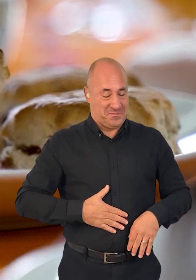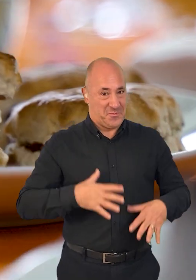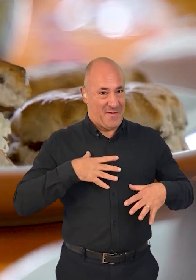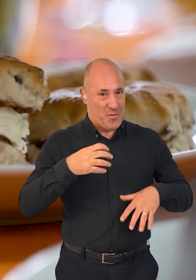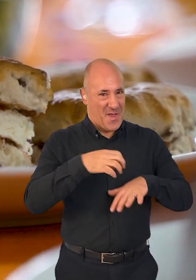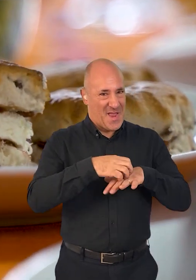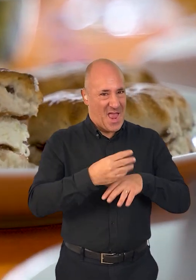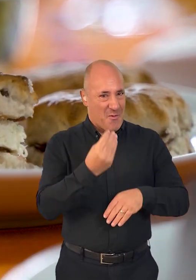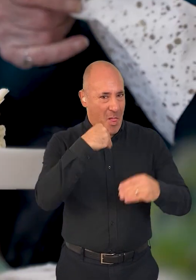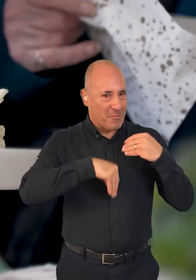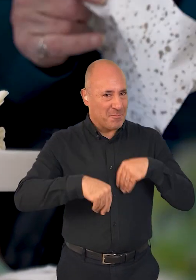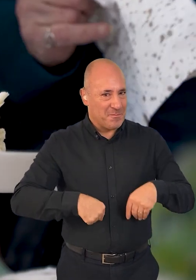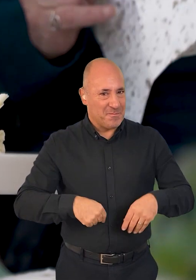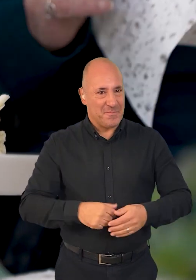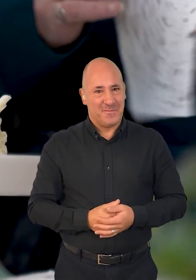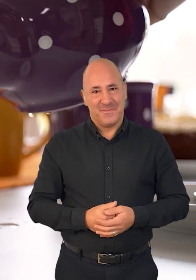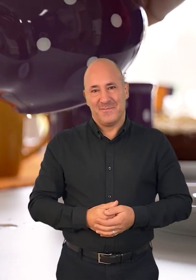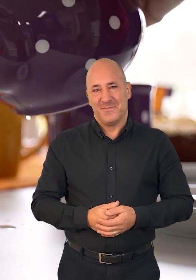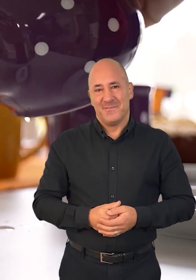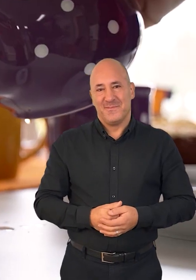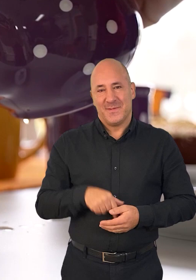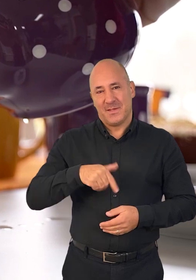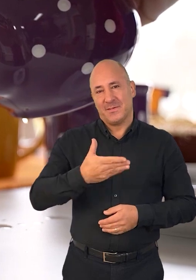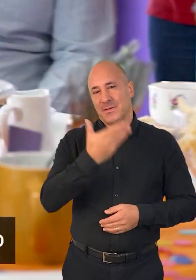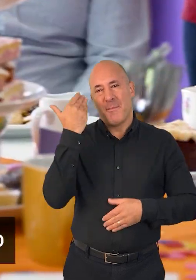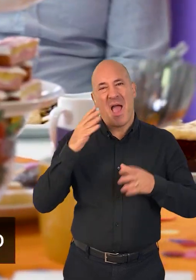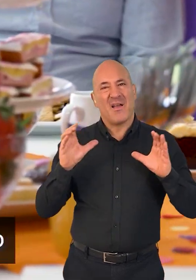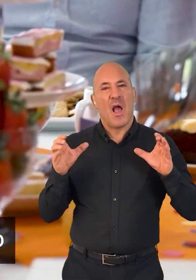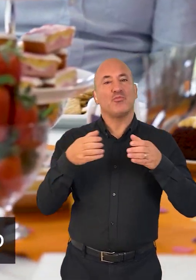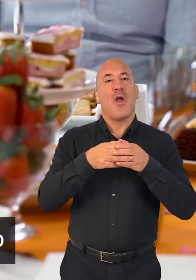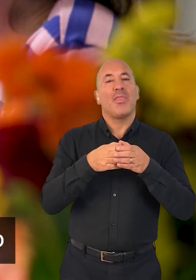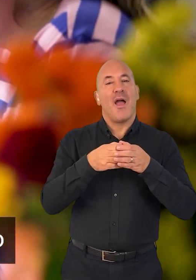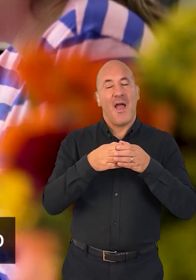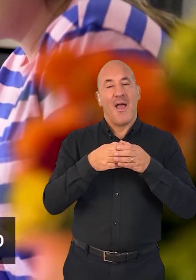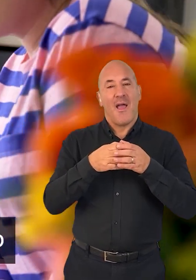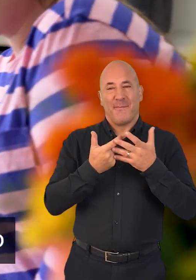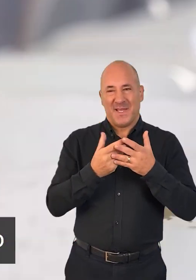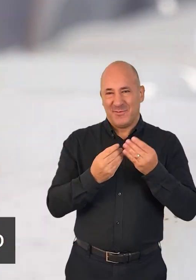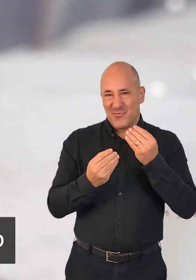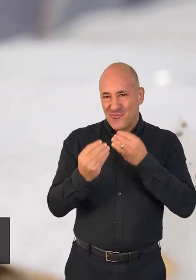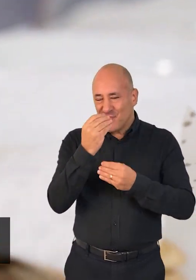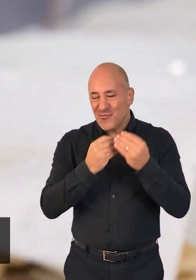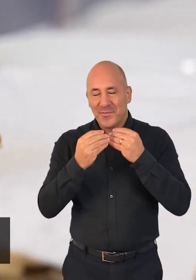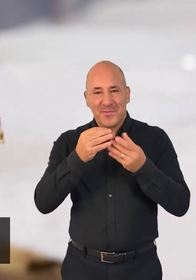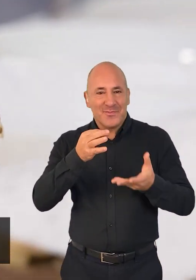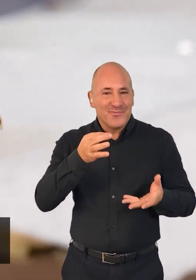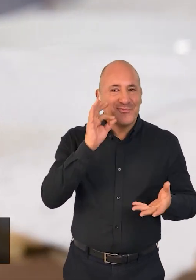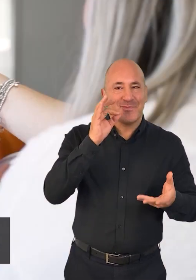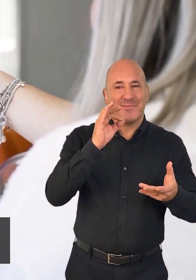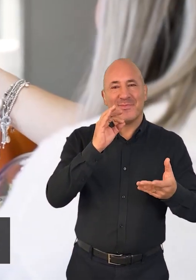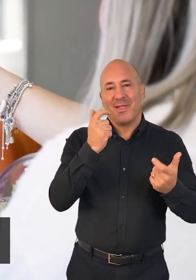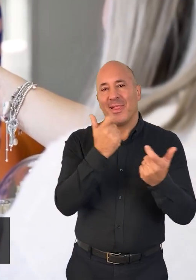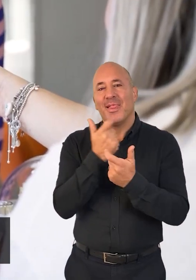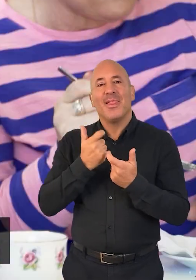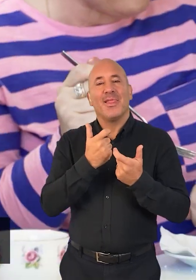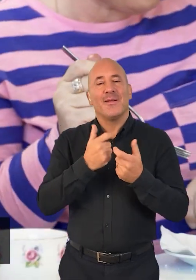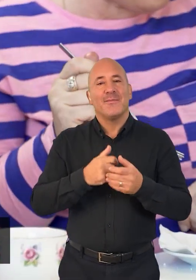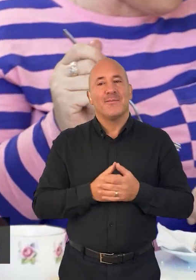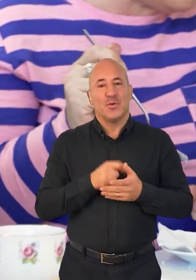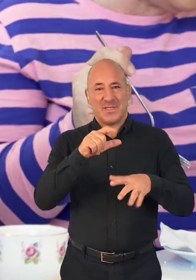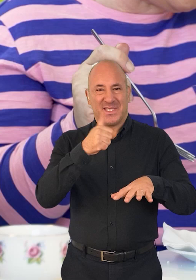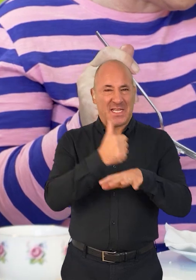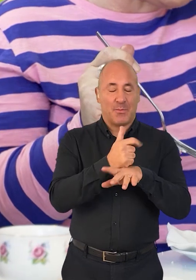Make room for cake. This summer, get together to fill up on sweet treats, tea and